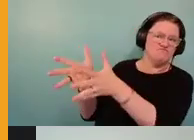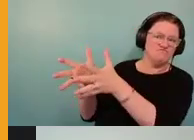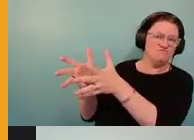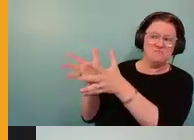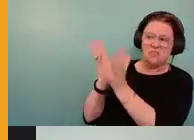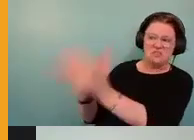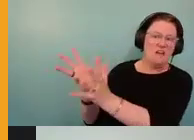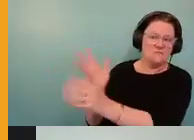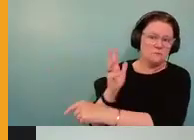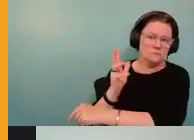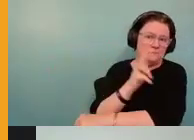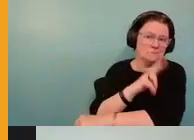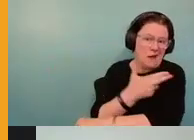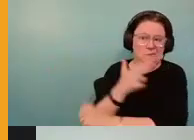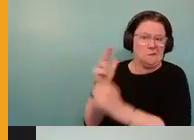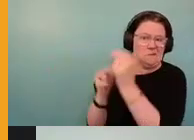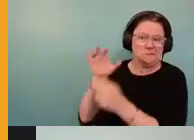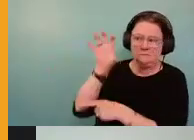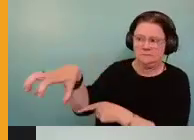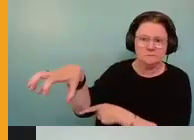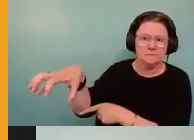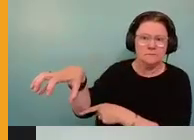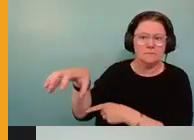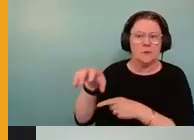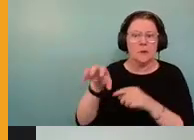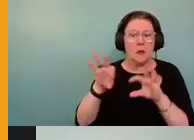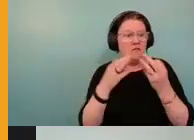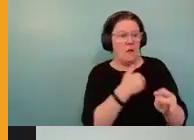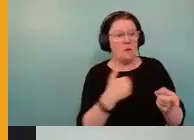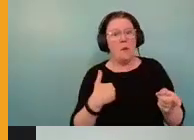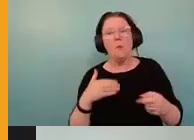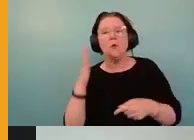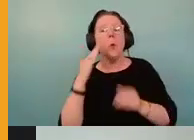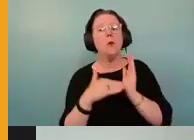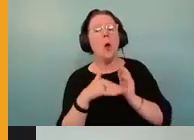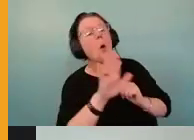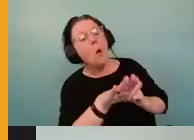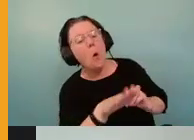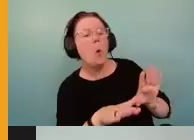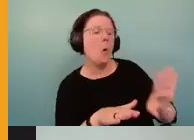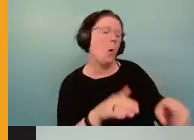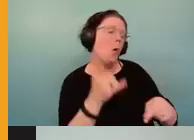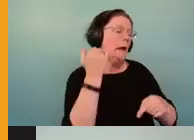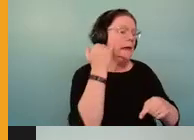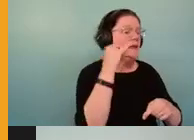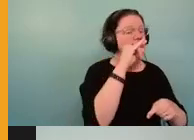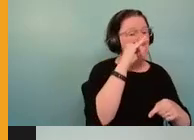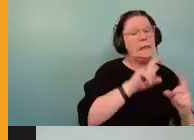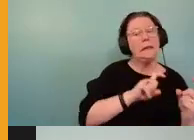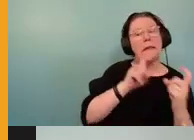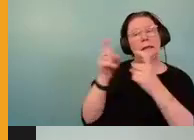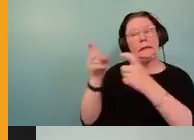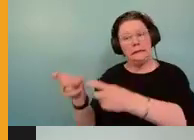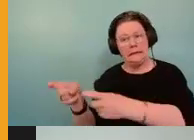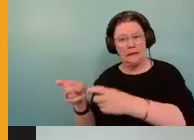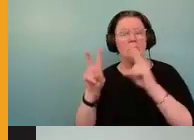institutions. And people, family members were being told that giving their child to the state as a